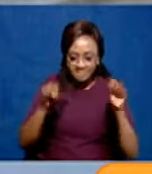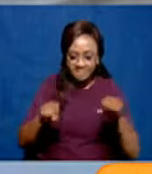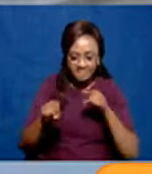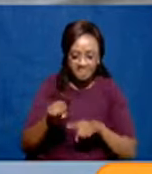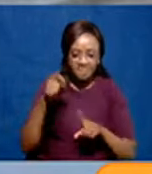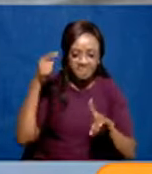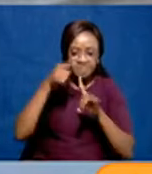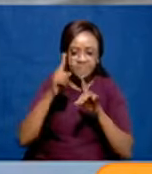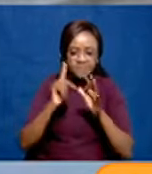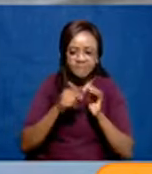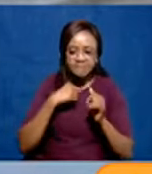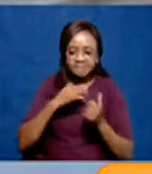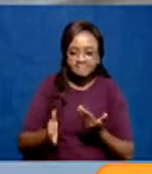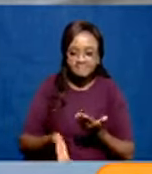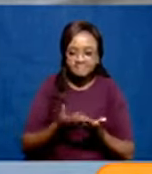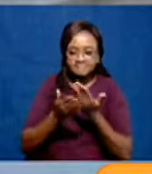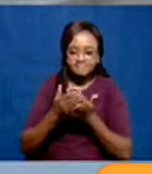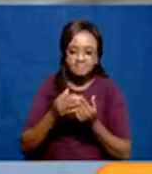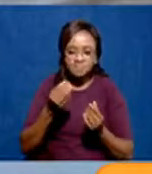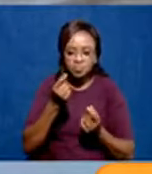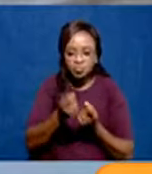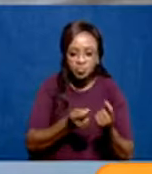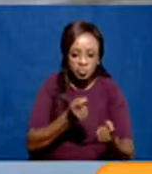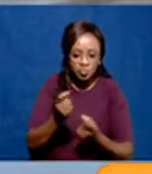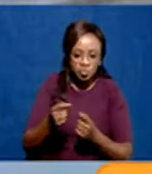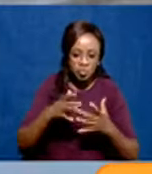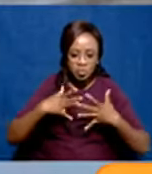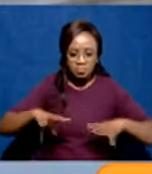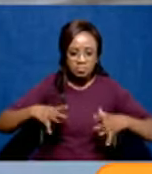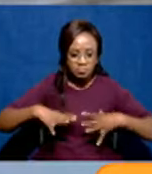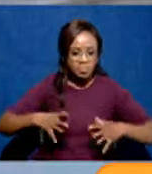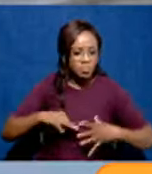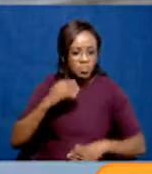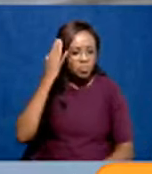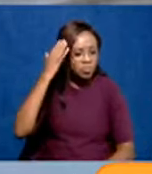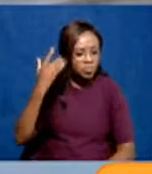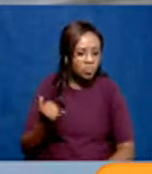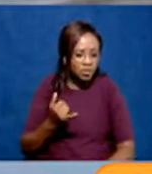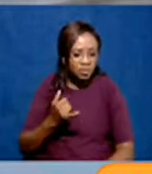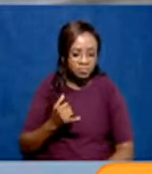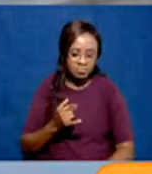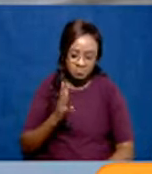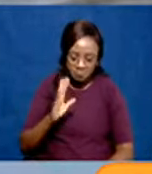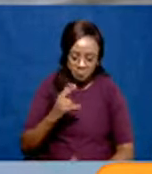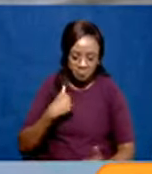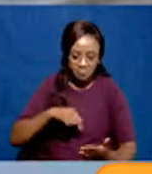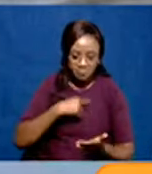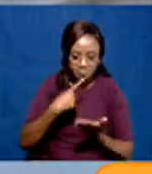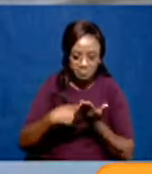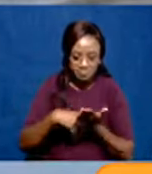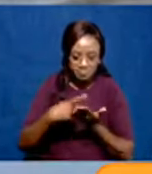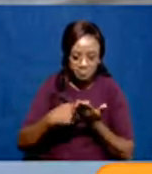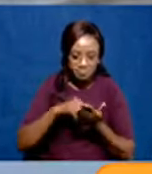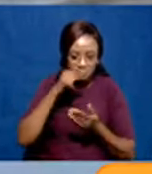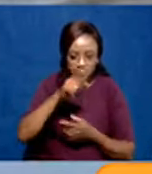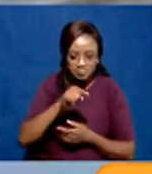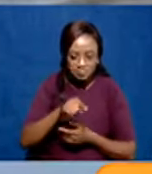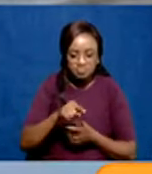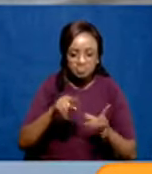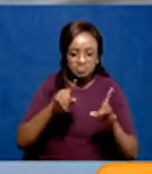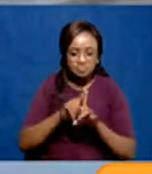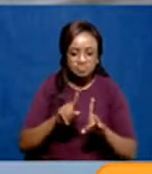for the smaller population. Why? The conversations, both in the regulations and even the